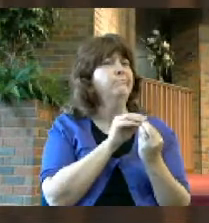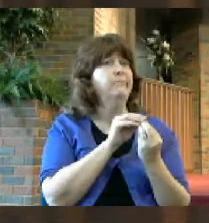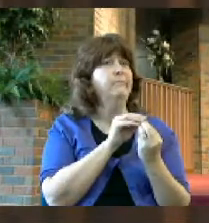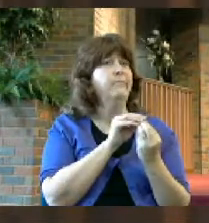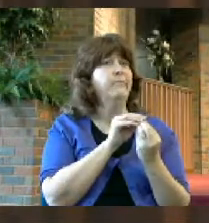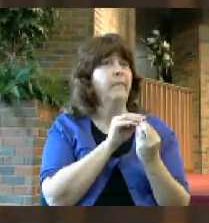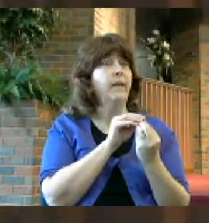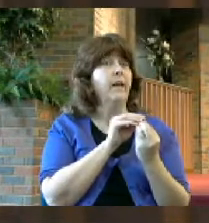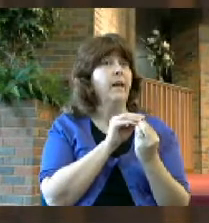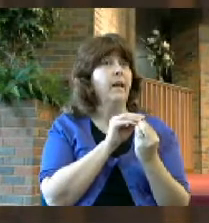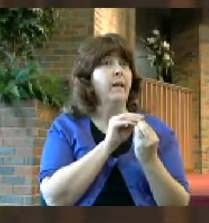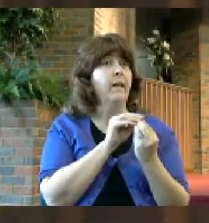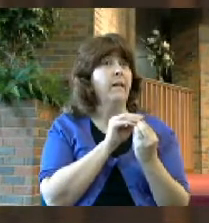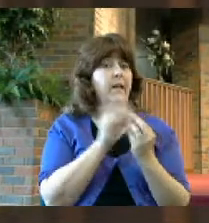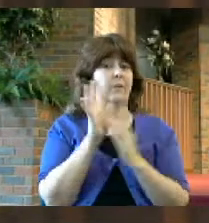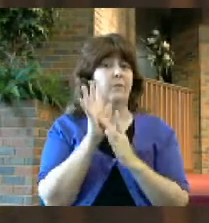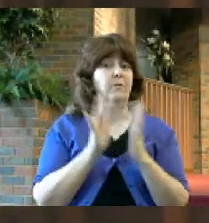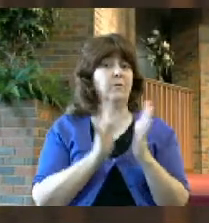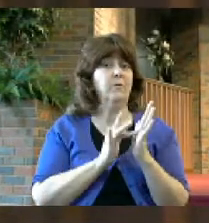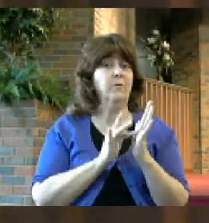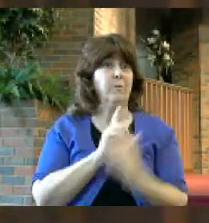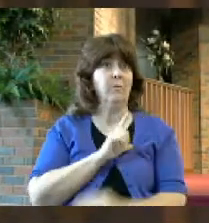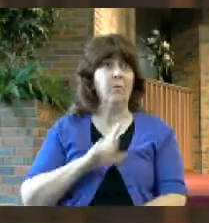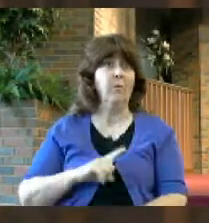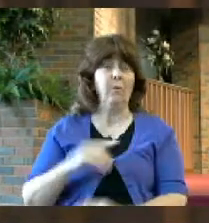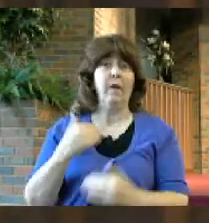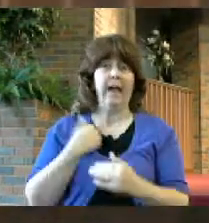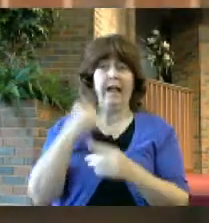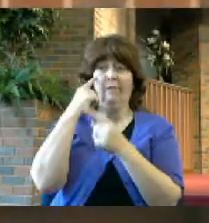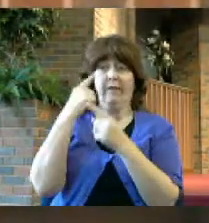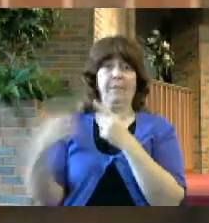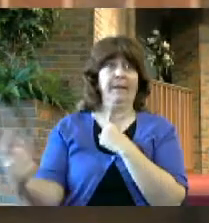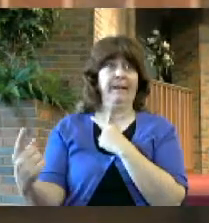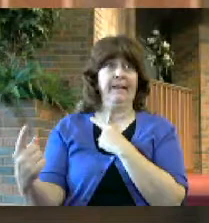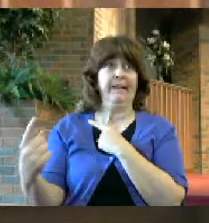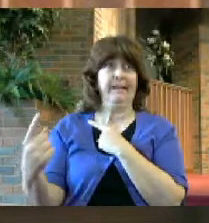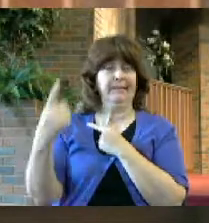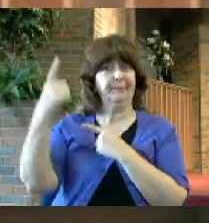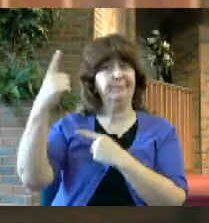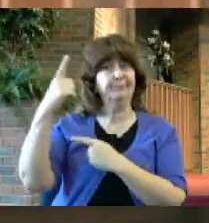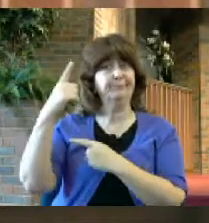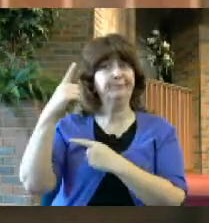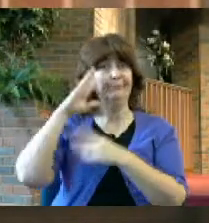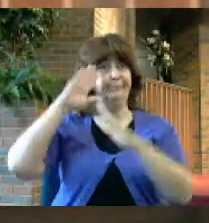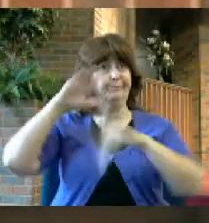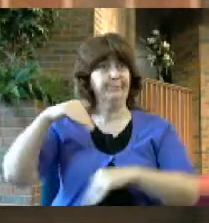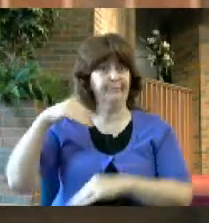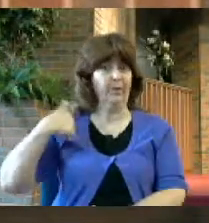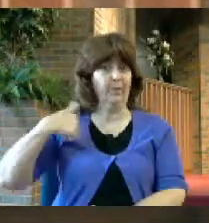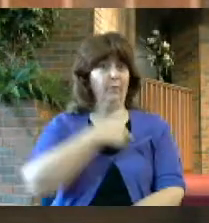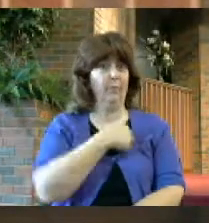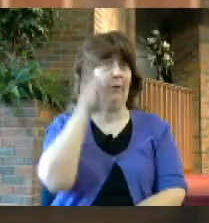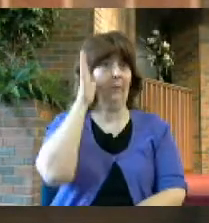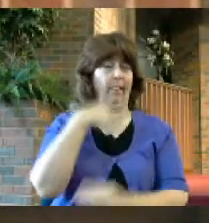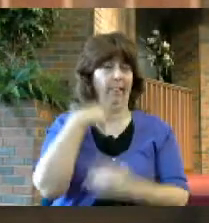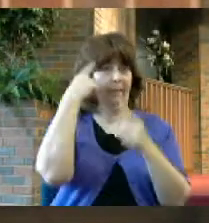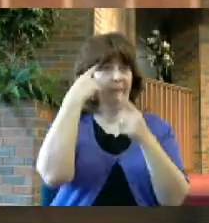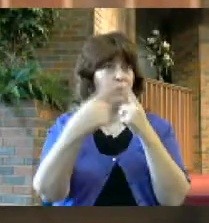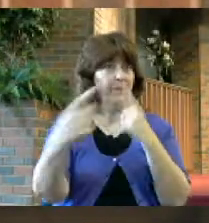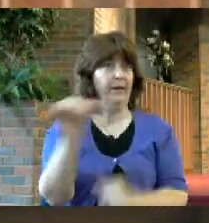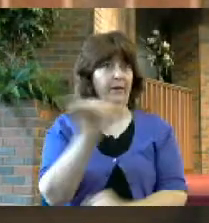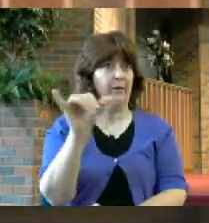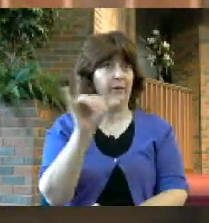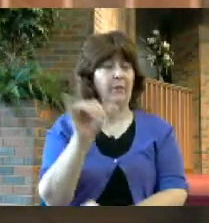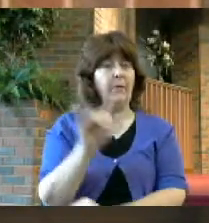He had enemies, and He assumed that we would as well. Matthew chapter 5, verse 43. You